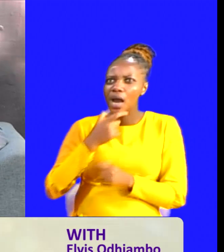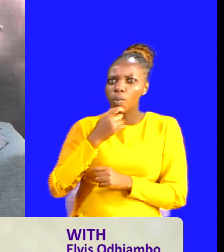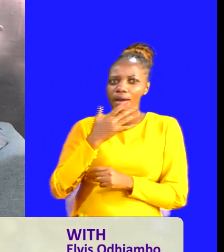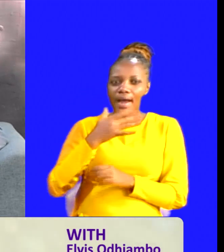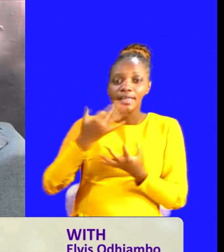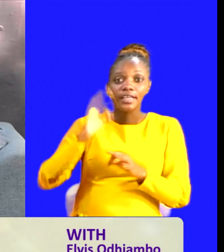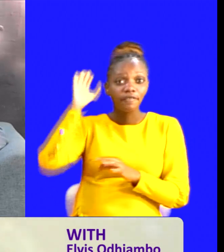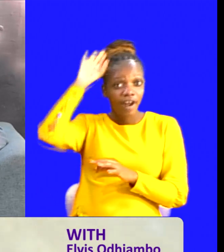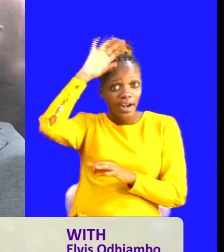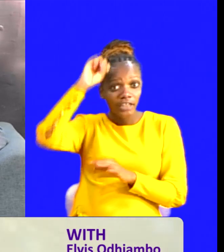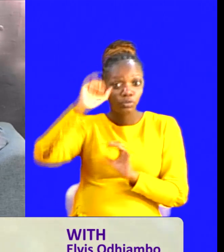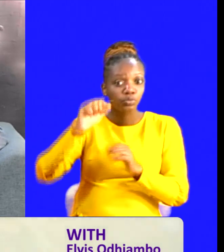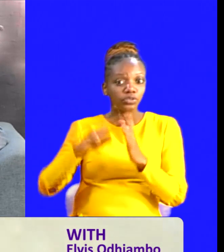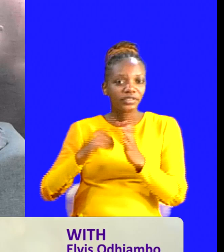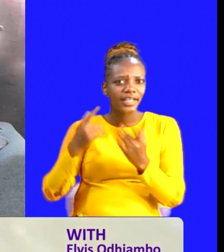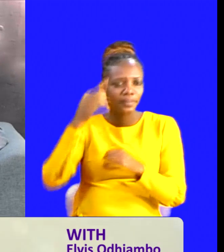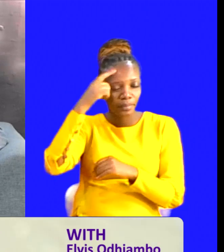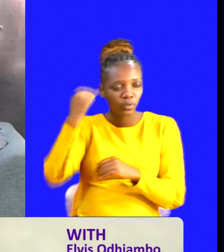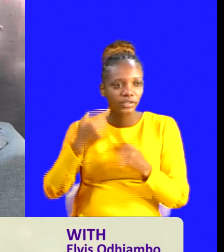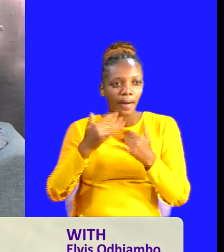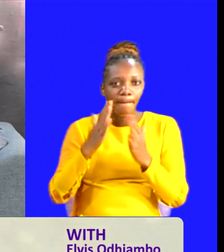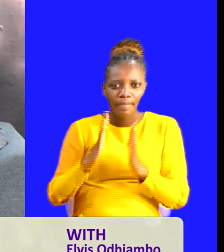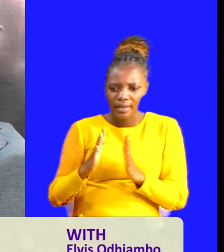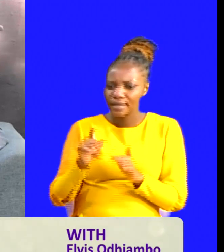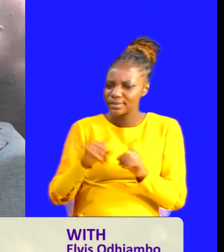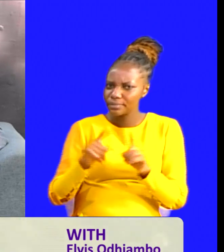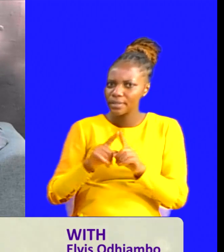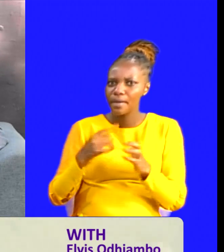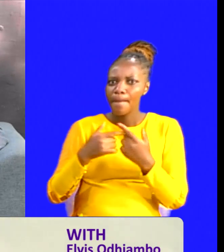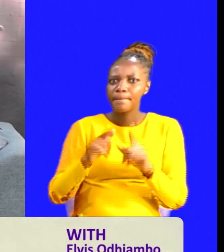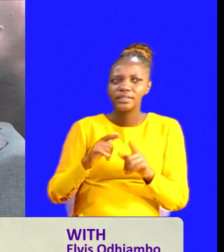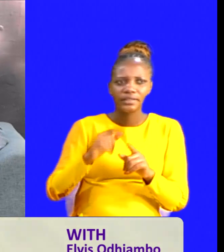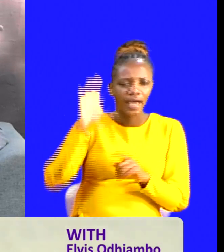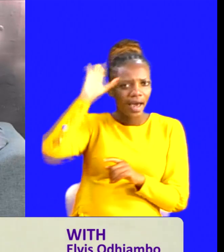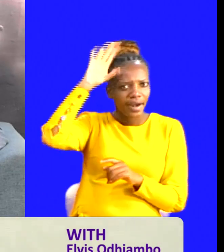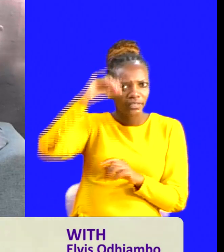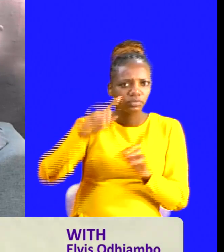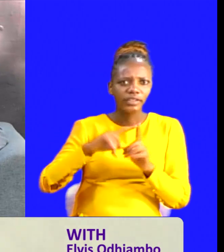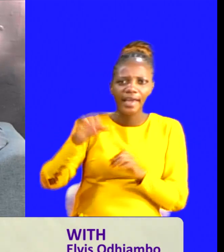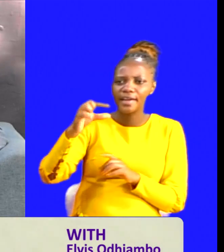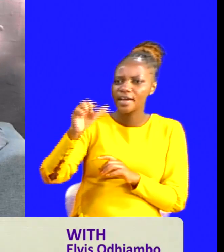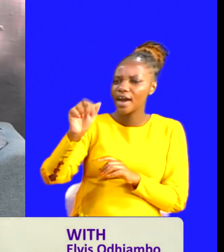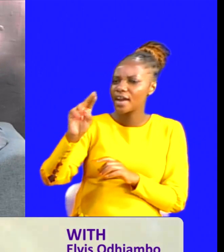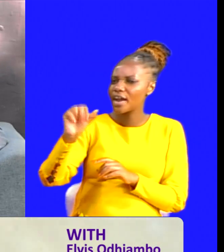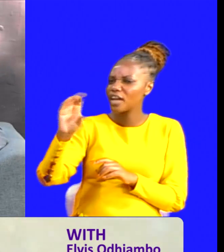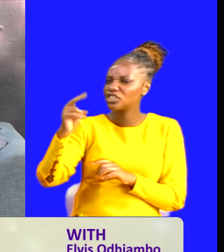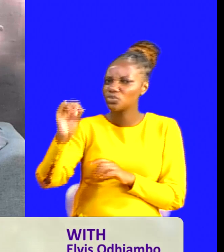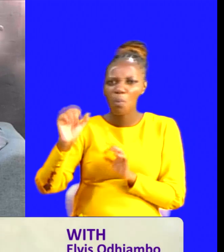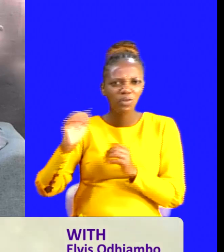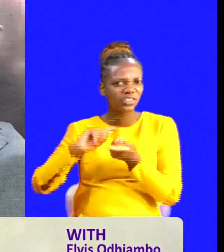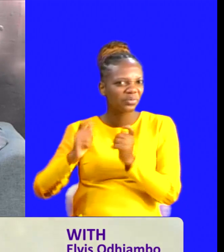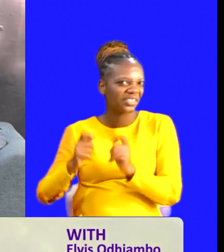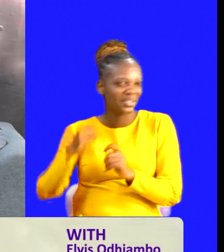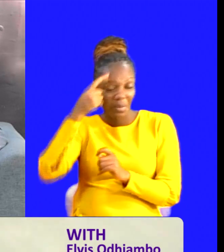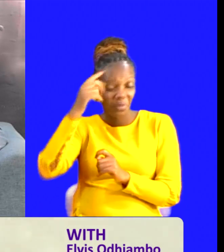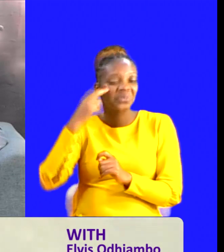Rashford will also start, because they play in the same wing. But Garnacho and Rashford can change in the right wing. We've seen them play for quite